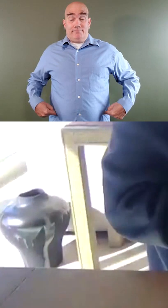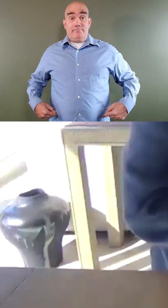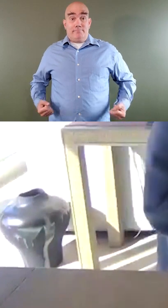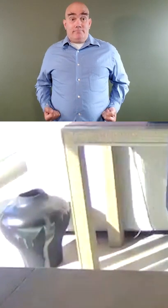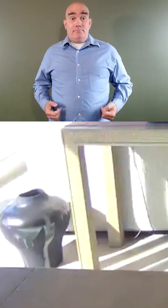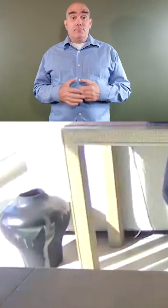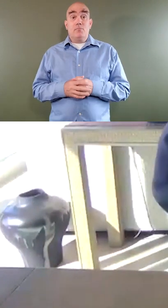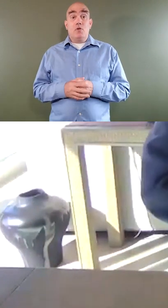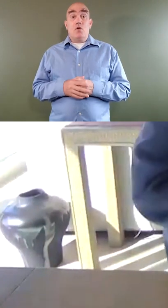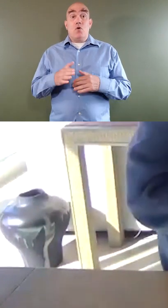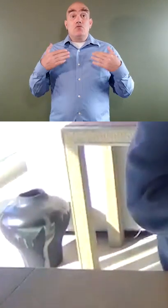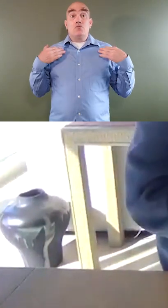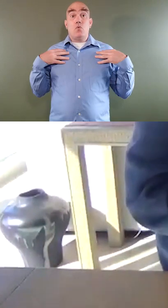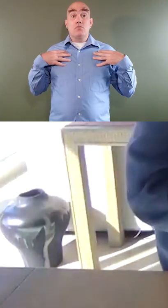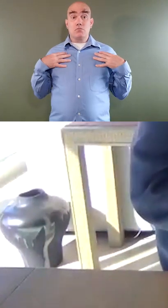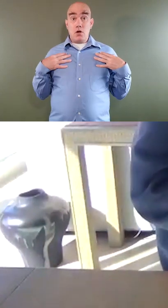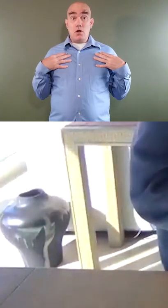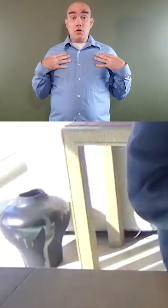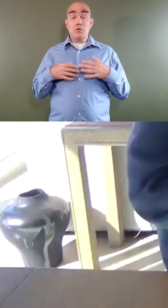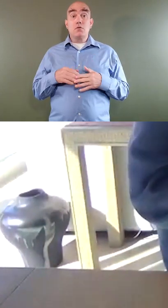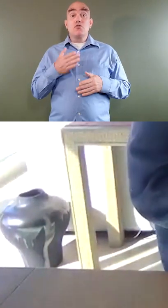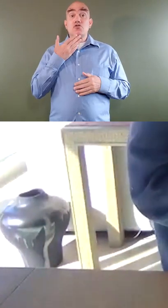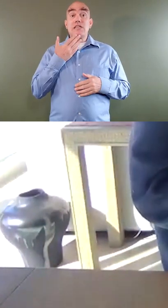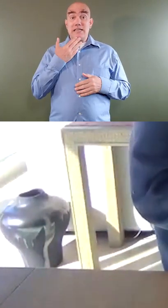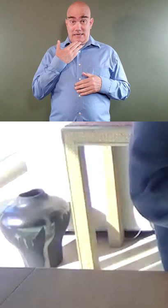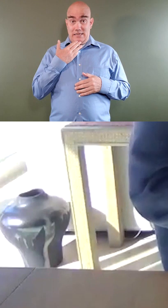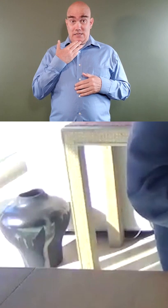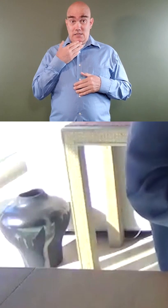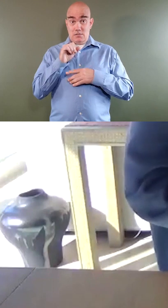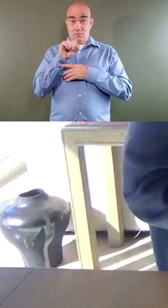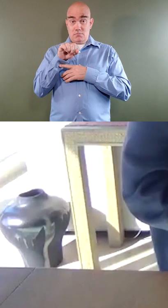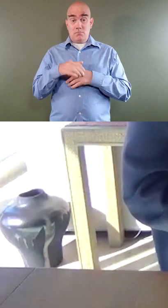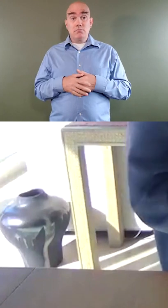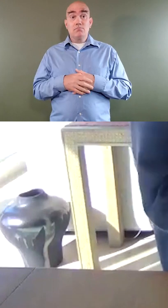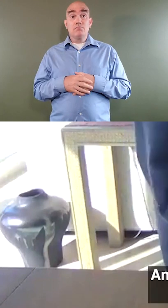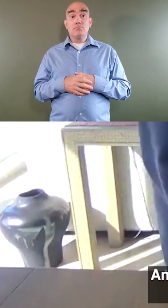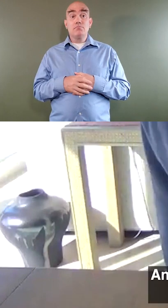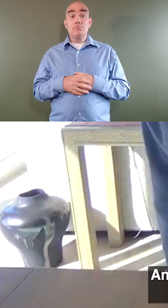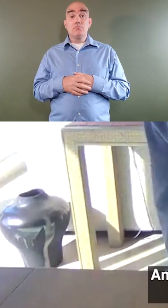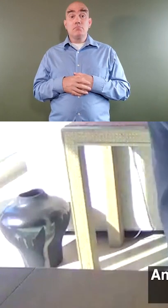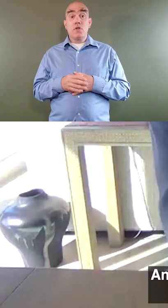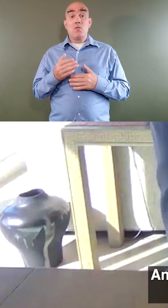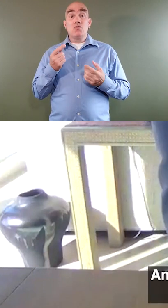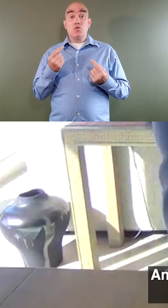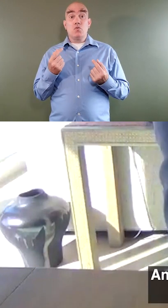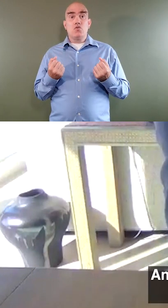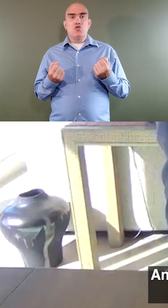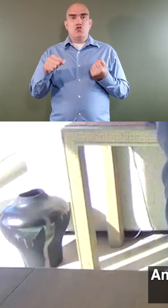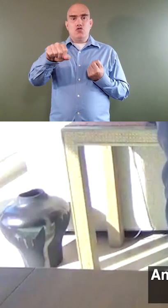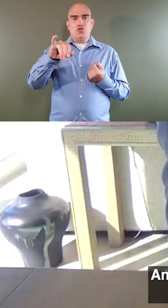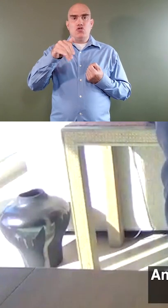Drawing your shoulders down, tuck your chin in. And we're going to jab out, rotating